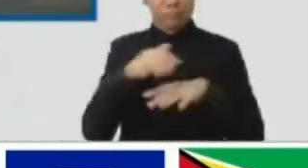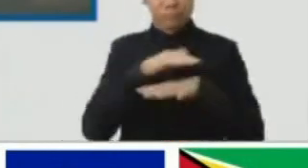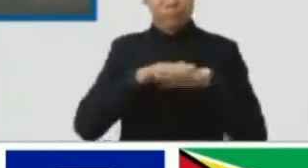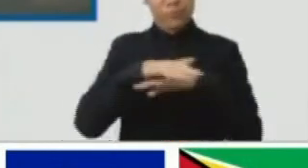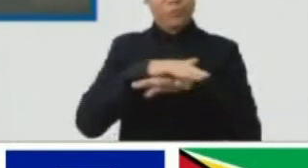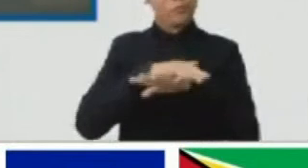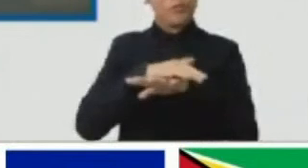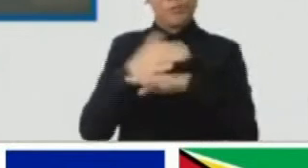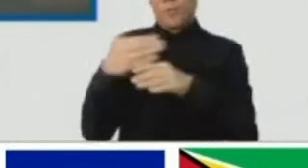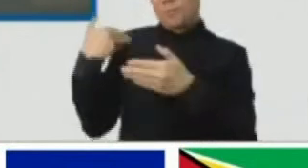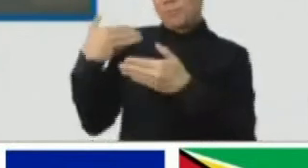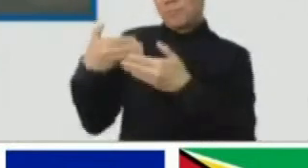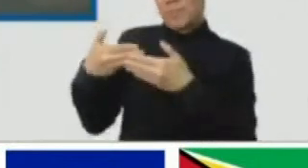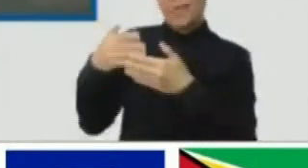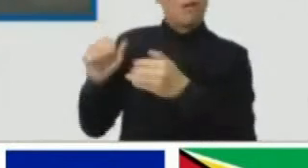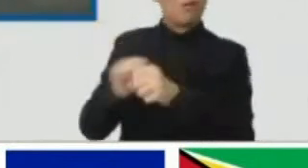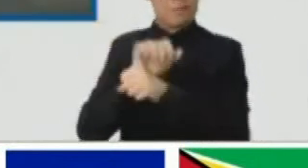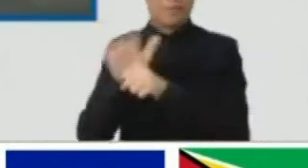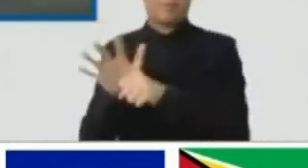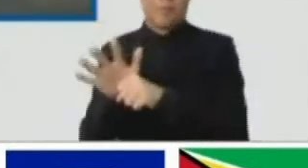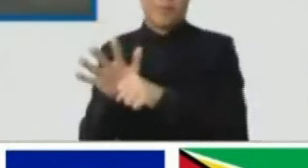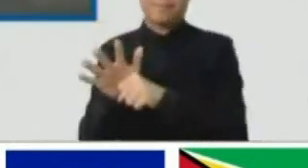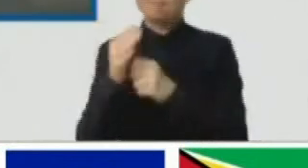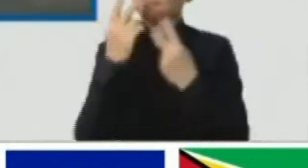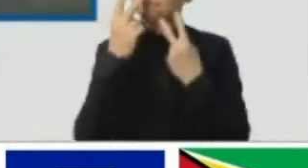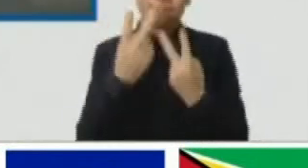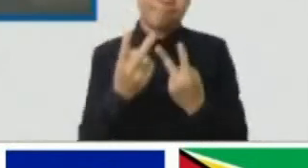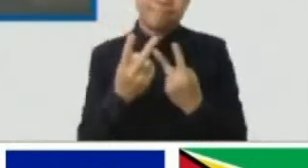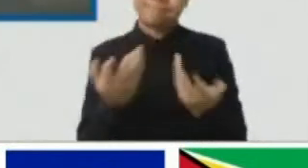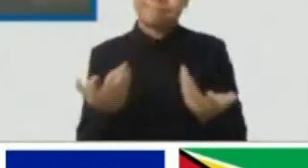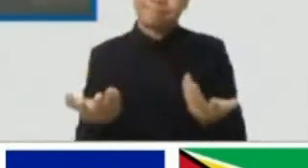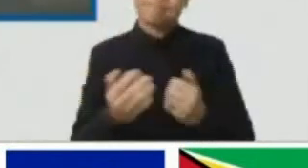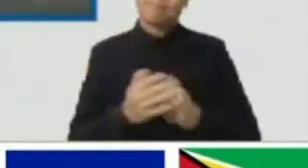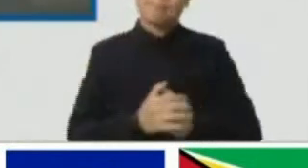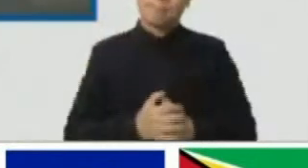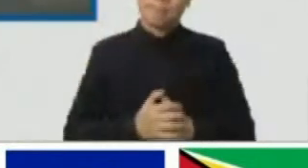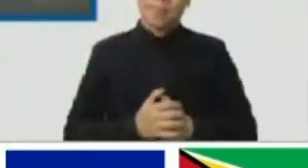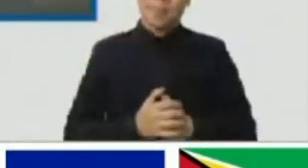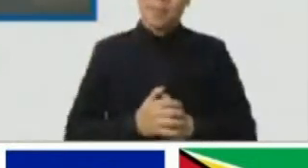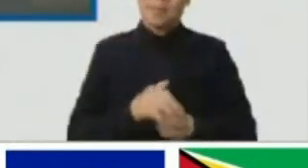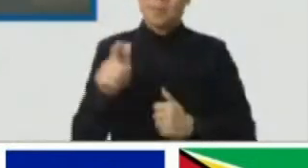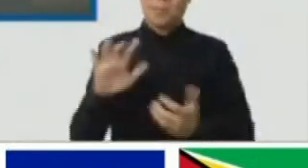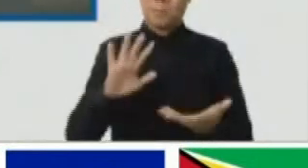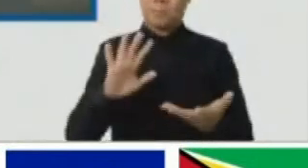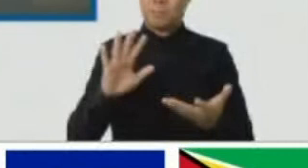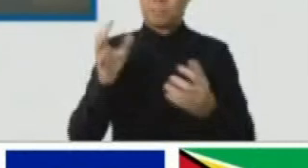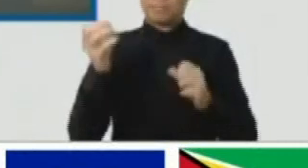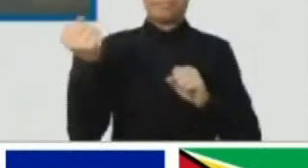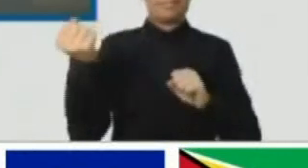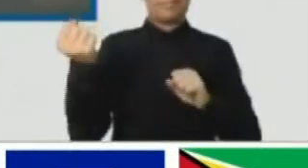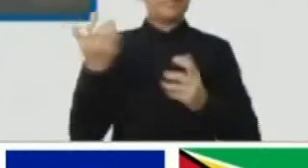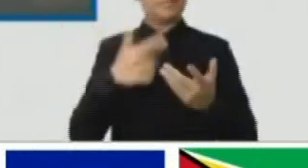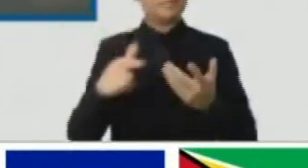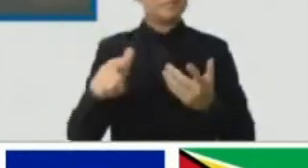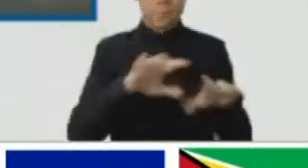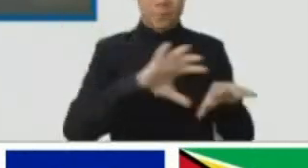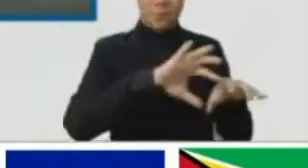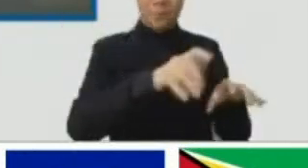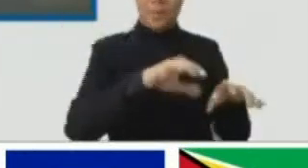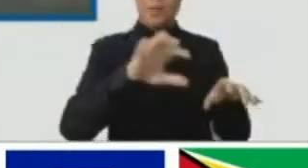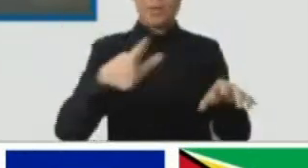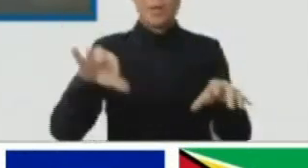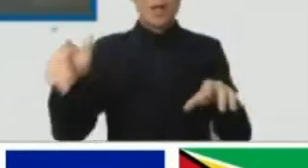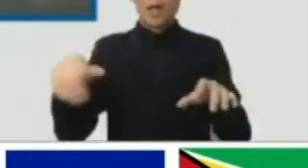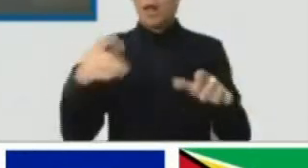disease, COVID-19 pandemic. The biological disaster has led countries to adopt emergency measures that